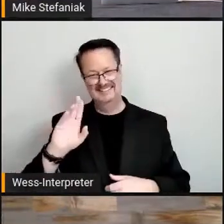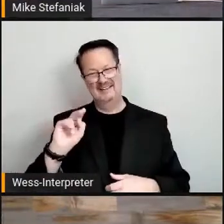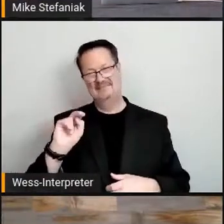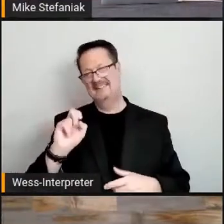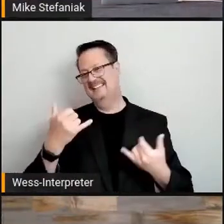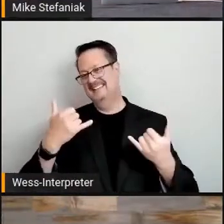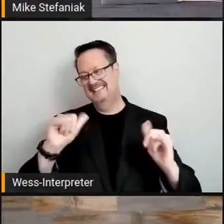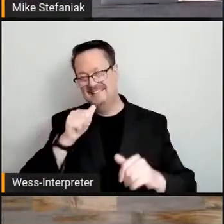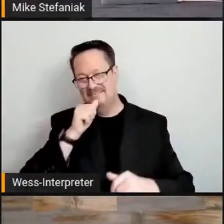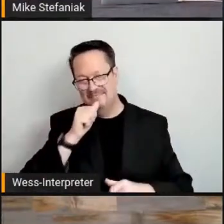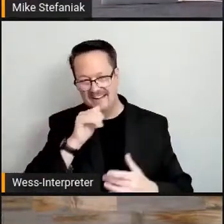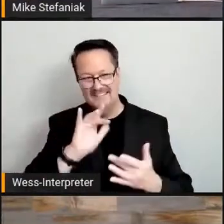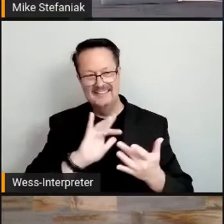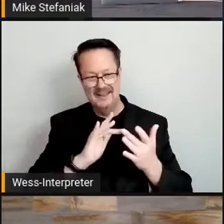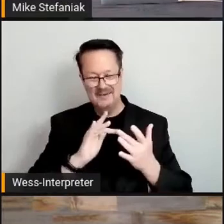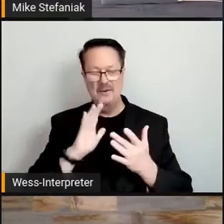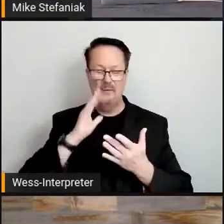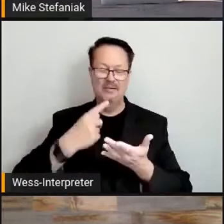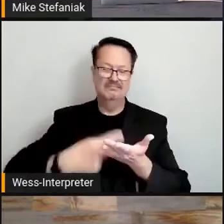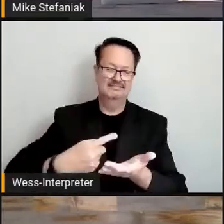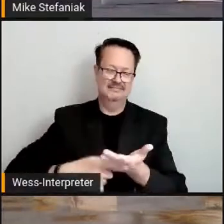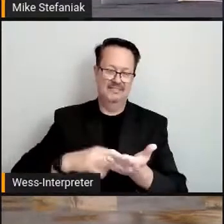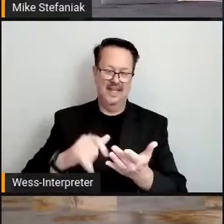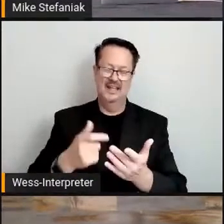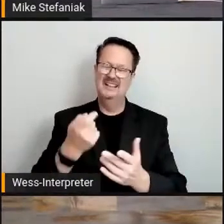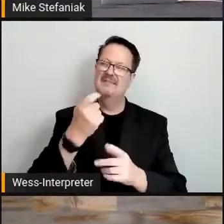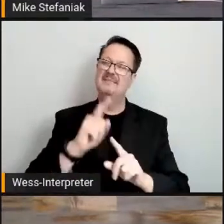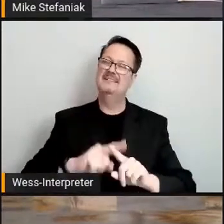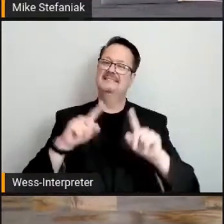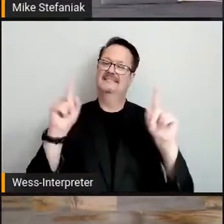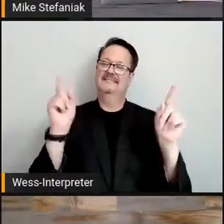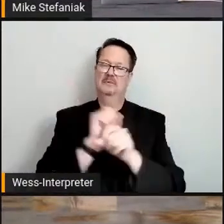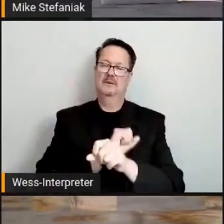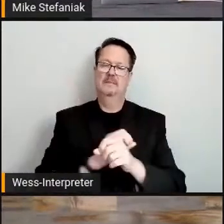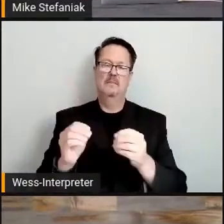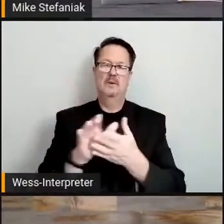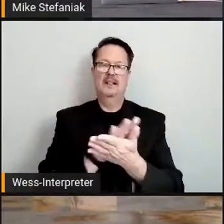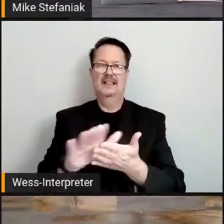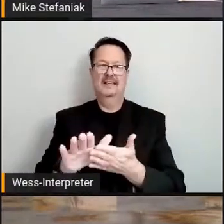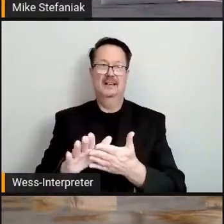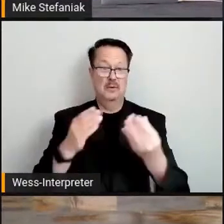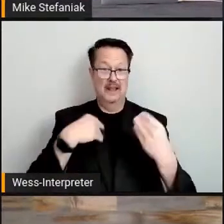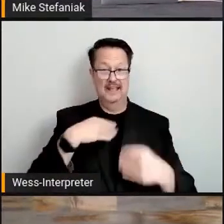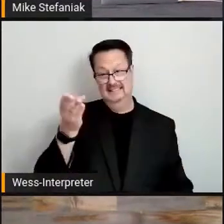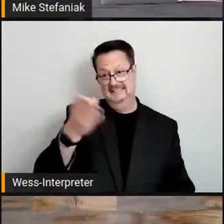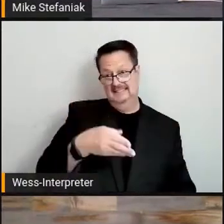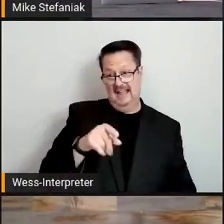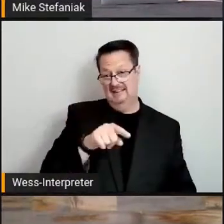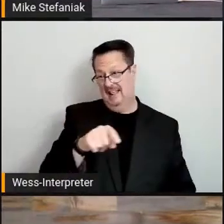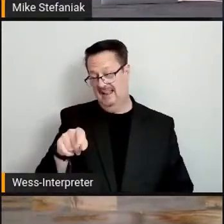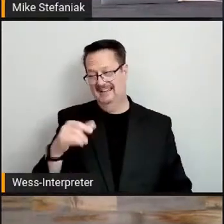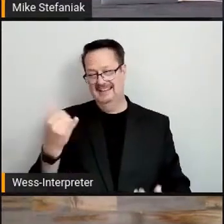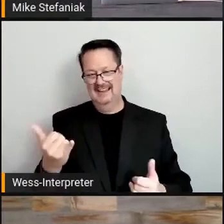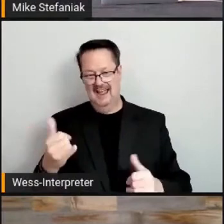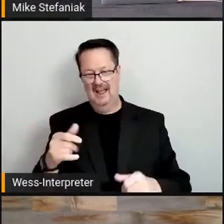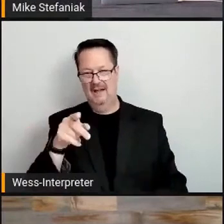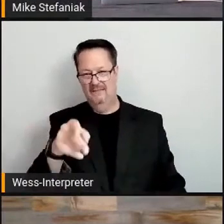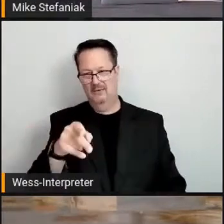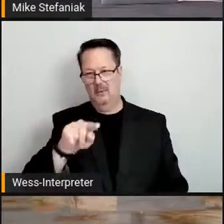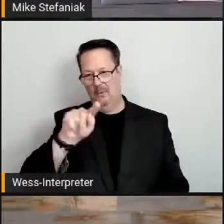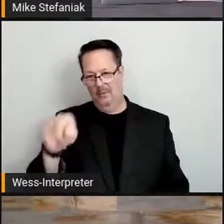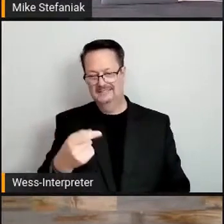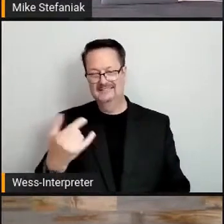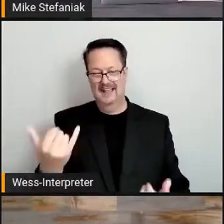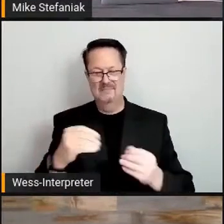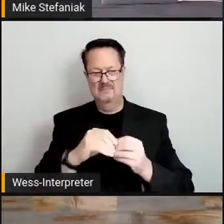private networks, and we'll talk about all that. It just works a little differently, and it's much cleaner. Do I get a slash anywhere in here? Like, I mean, there's colons now. It's just like more dots and